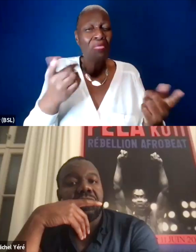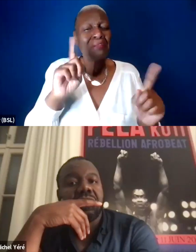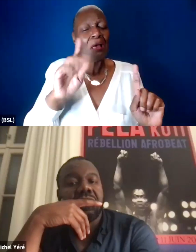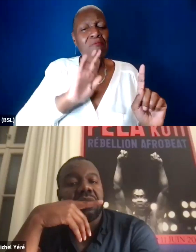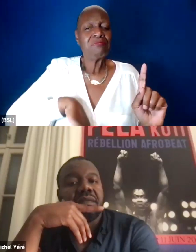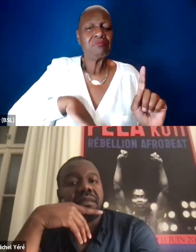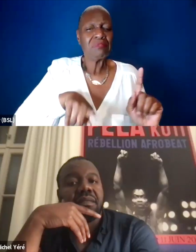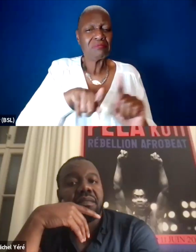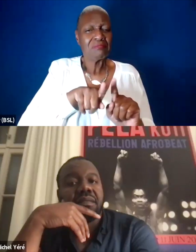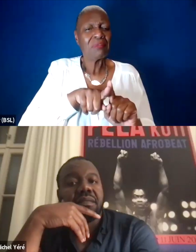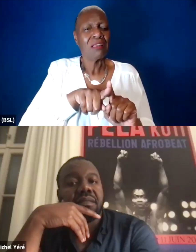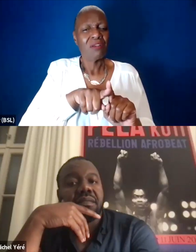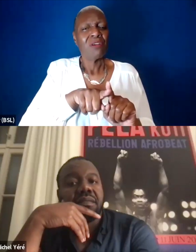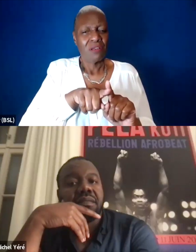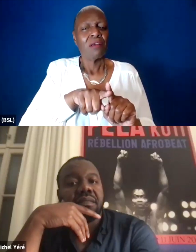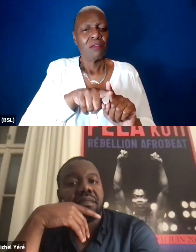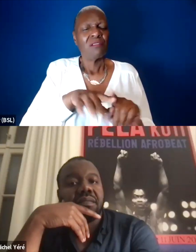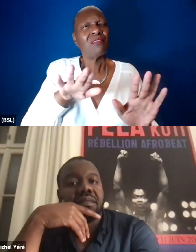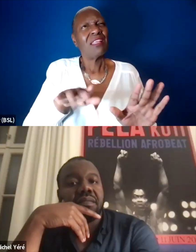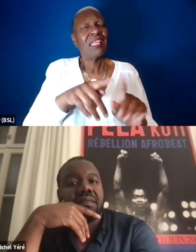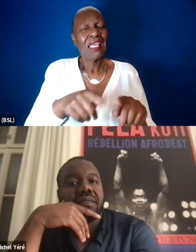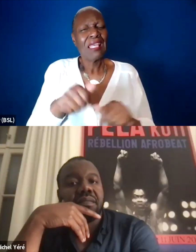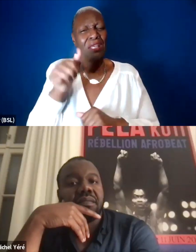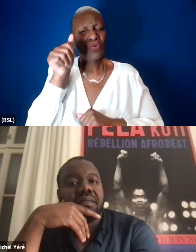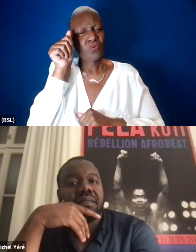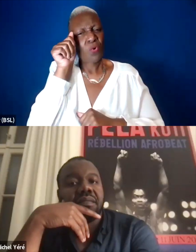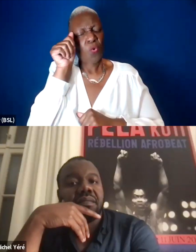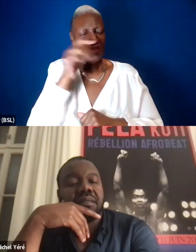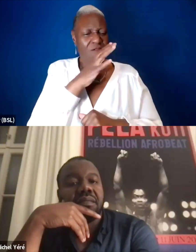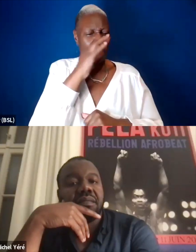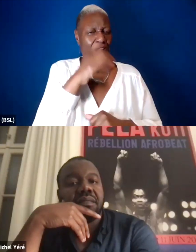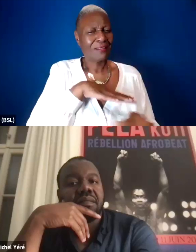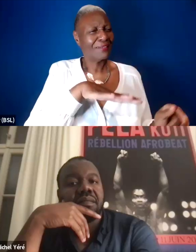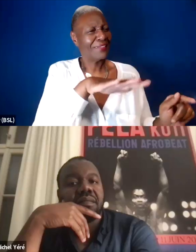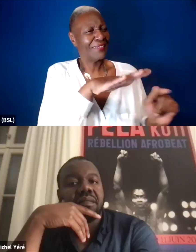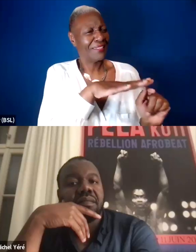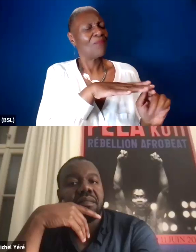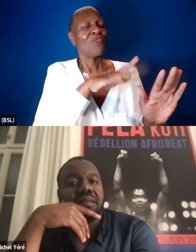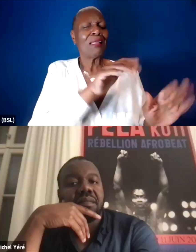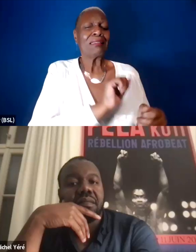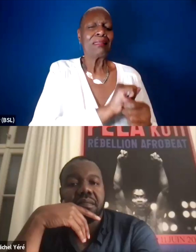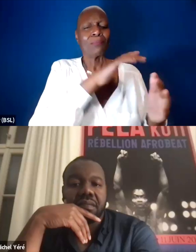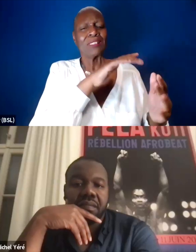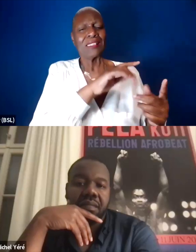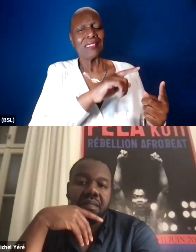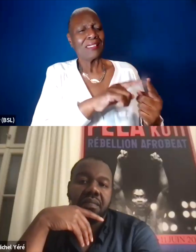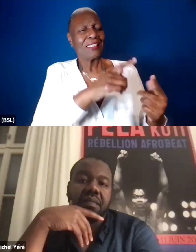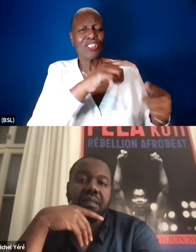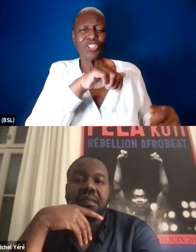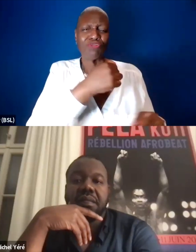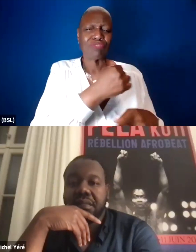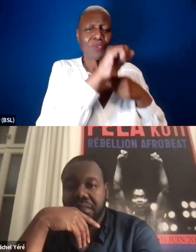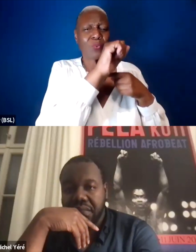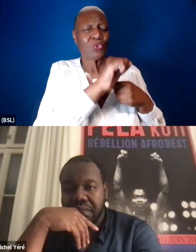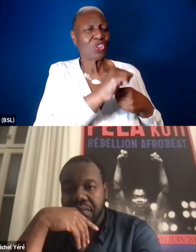with the clash between what he knew about France as this place of liberty and